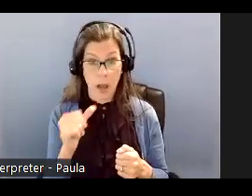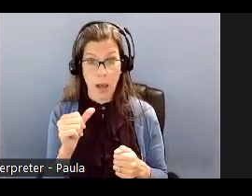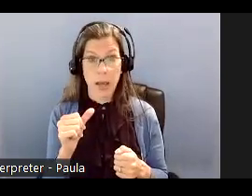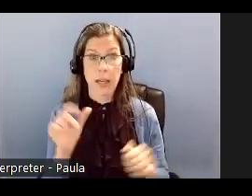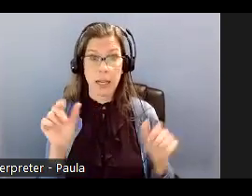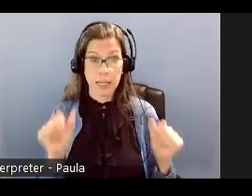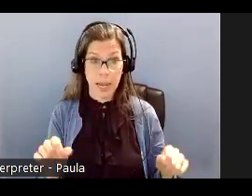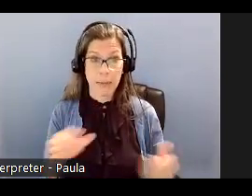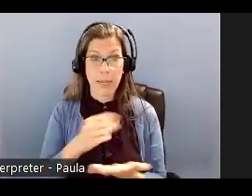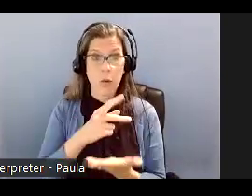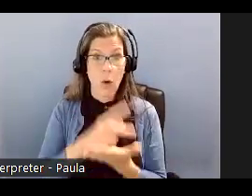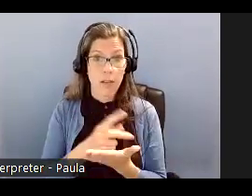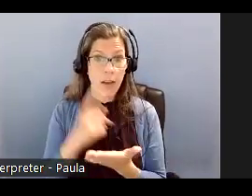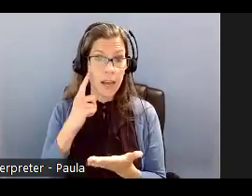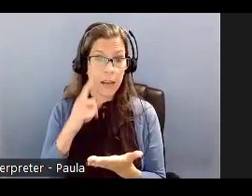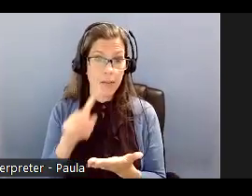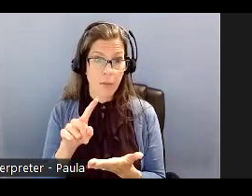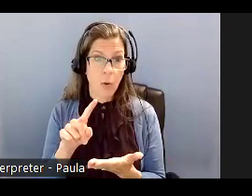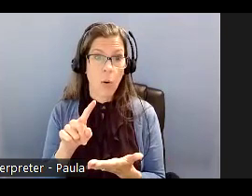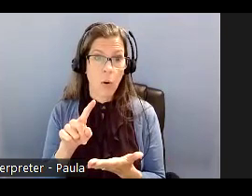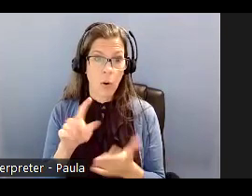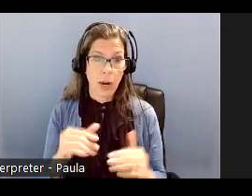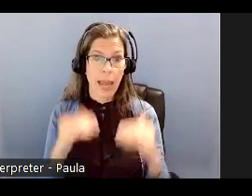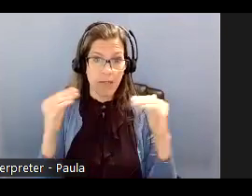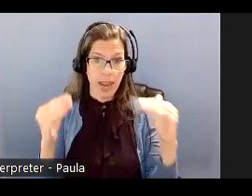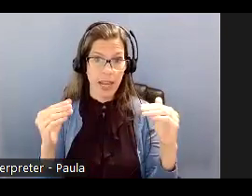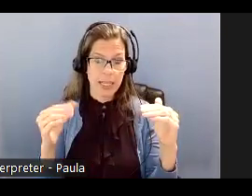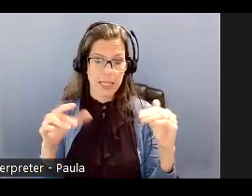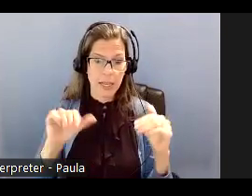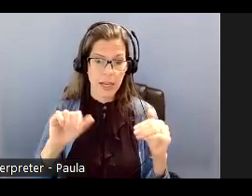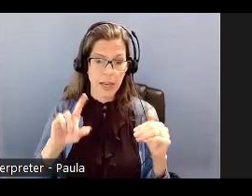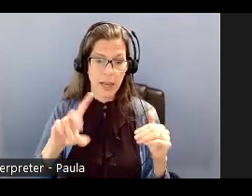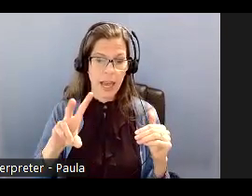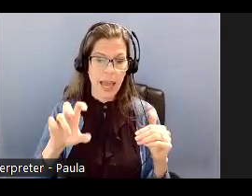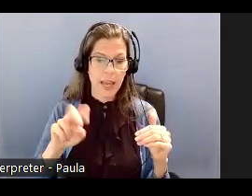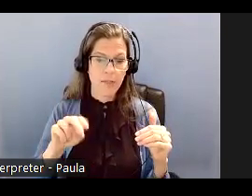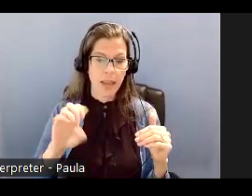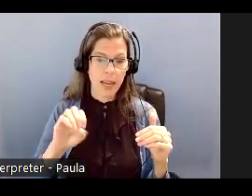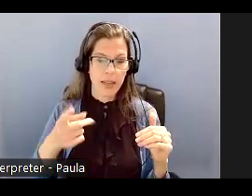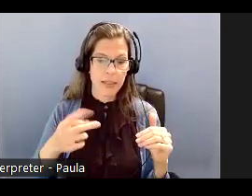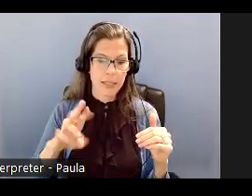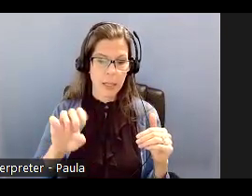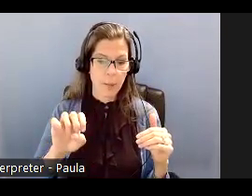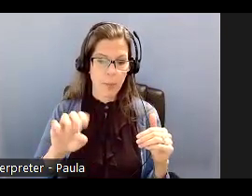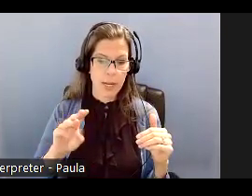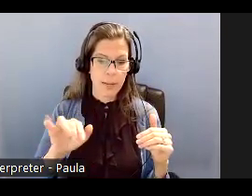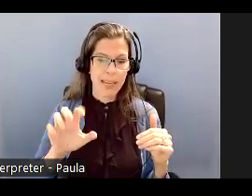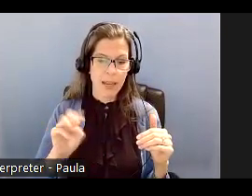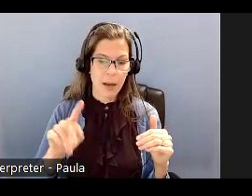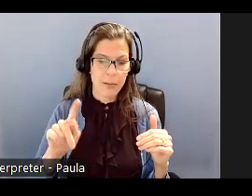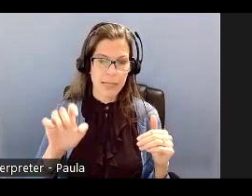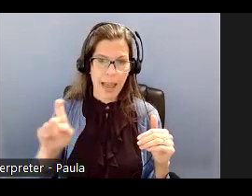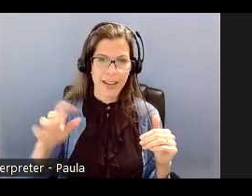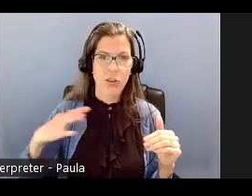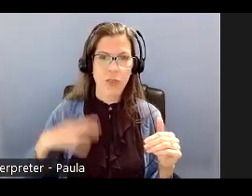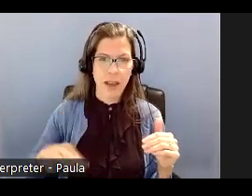be qualified for the advanced premium tax credit. So there's different things that can happen when they're